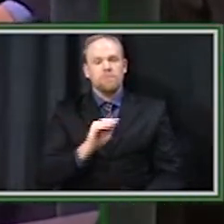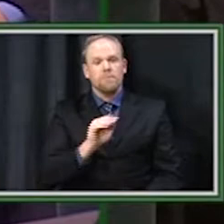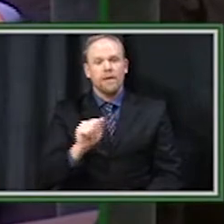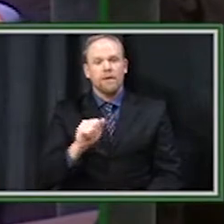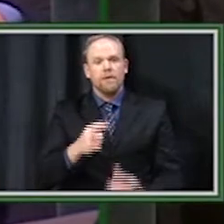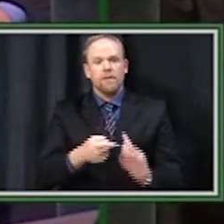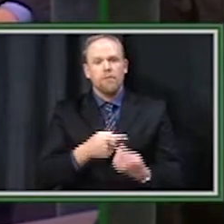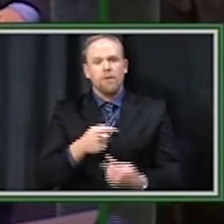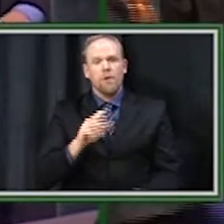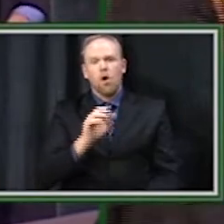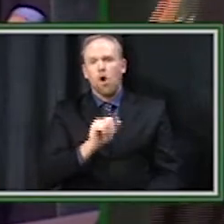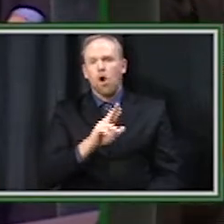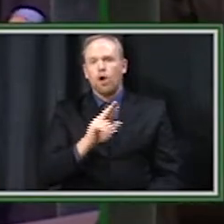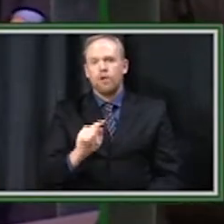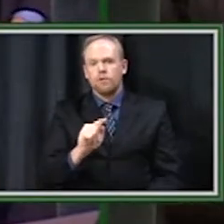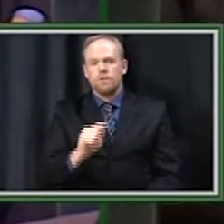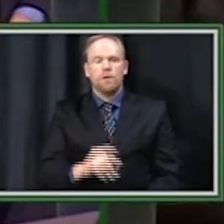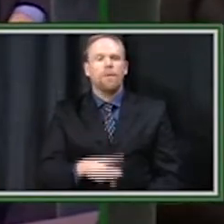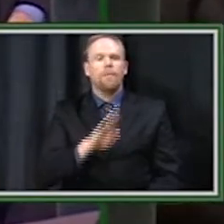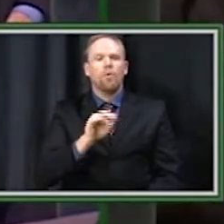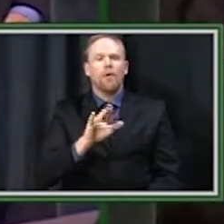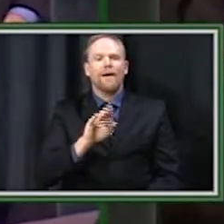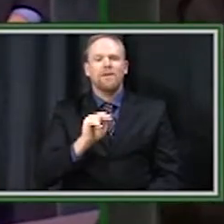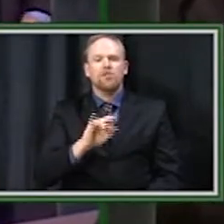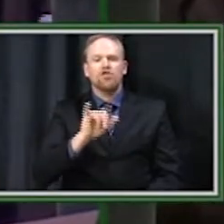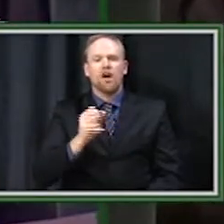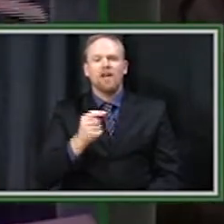Masters from Art, Brian Johnston.